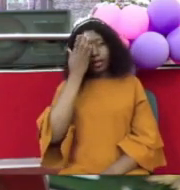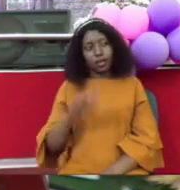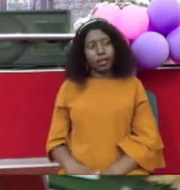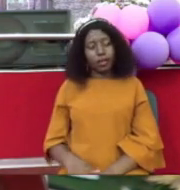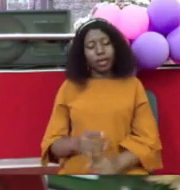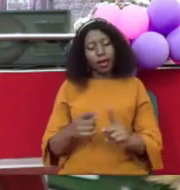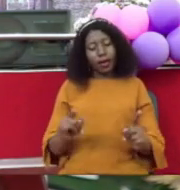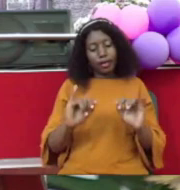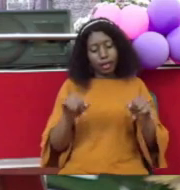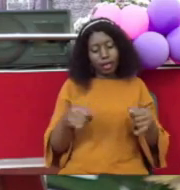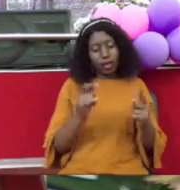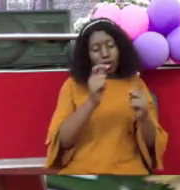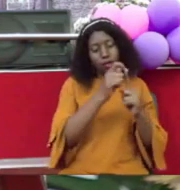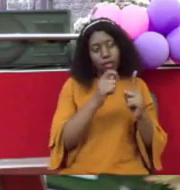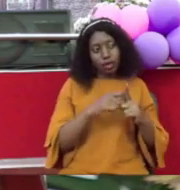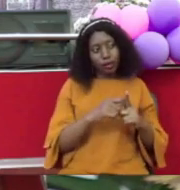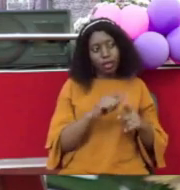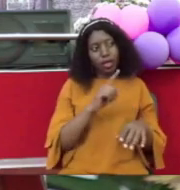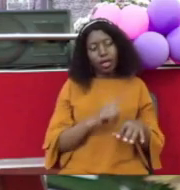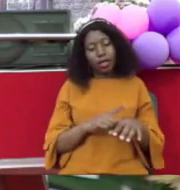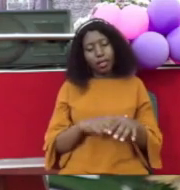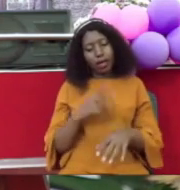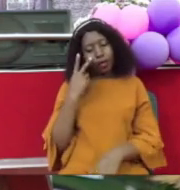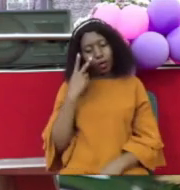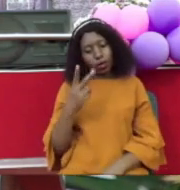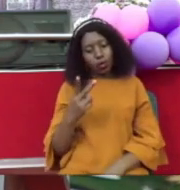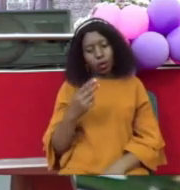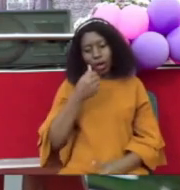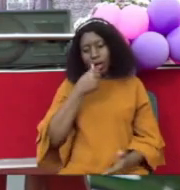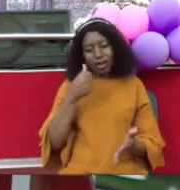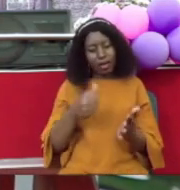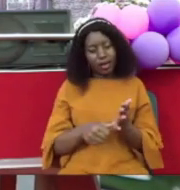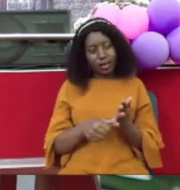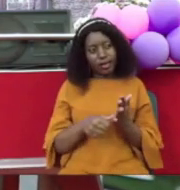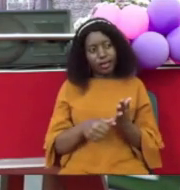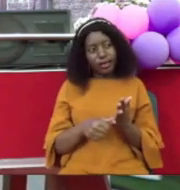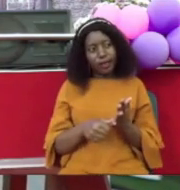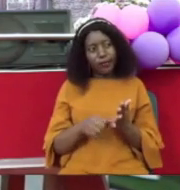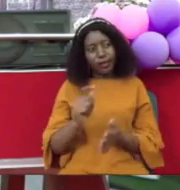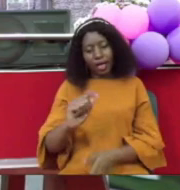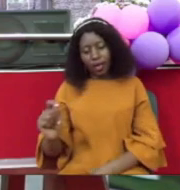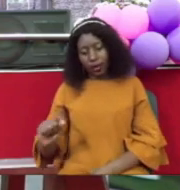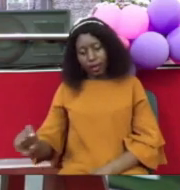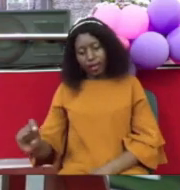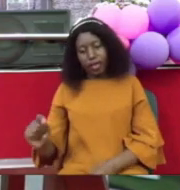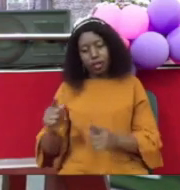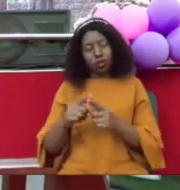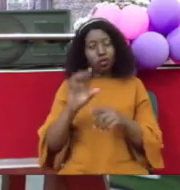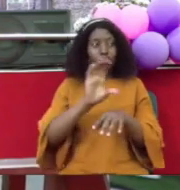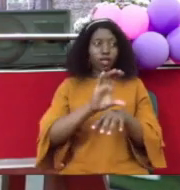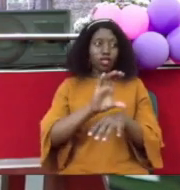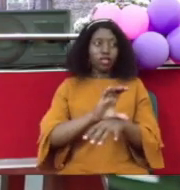jipya. When you look at the epistles. Aha, ukiangalia barua. They were written to the churches.